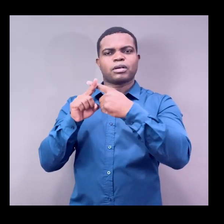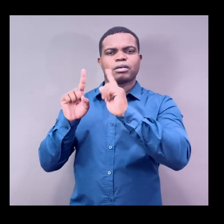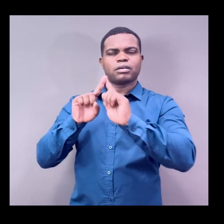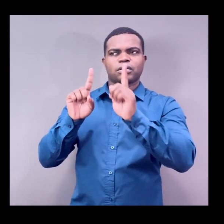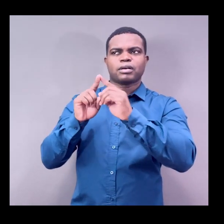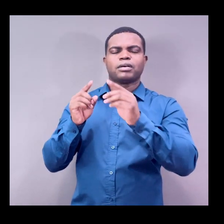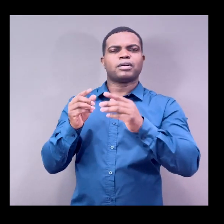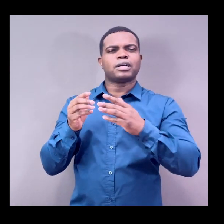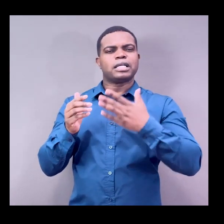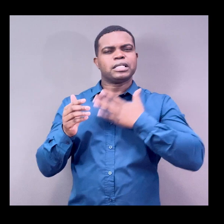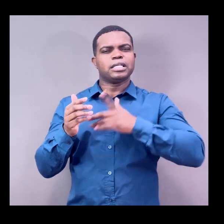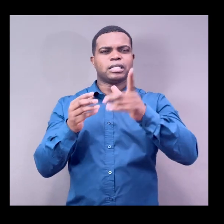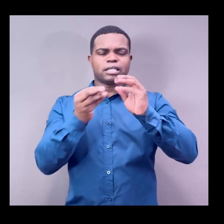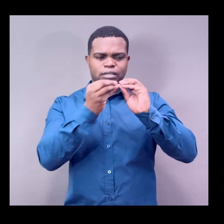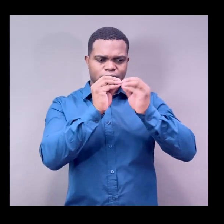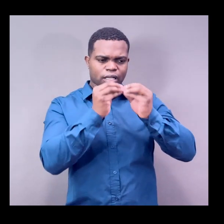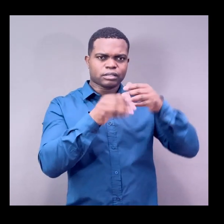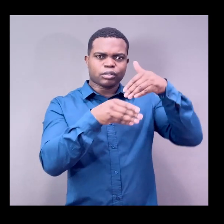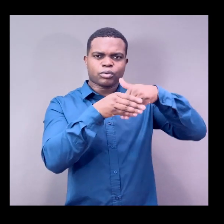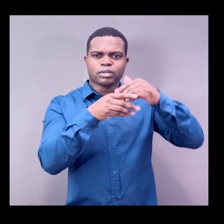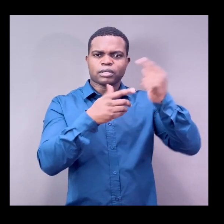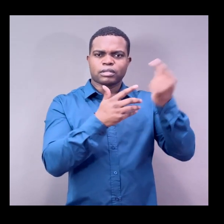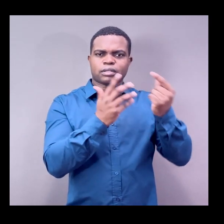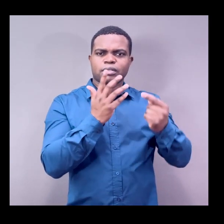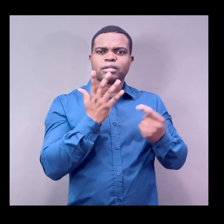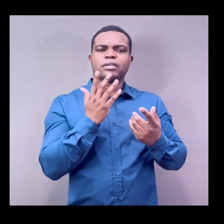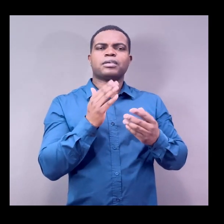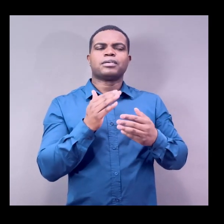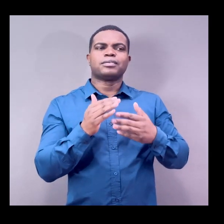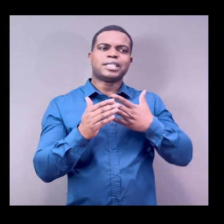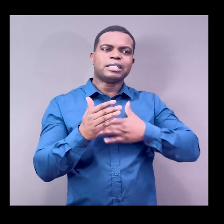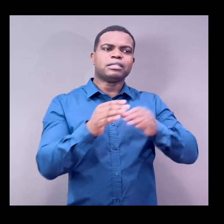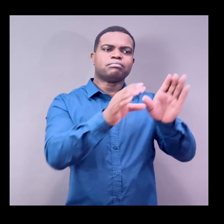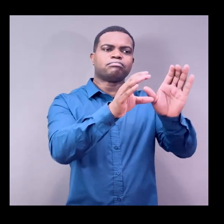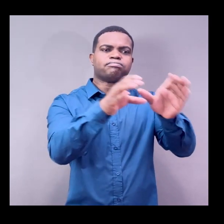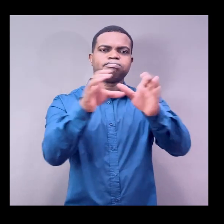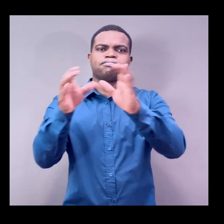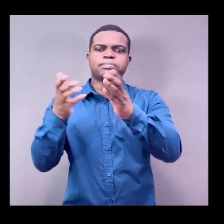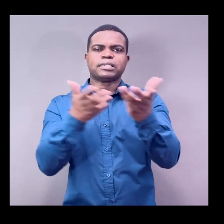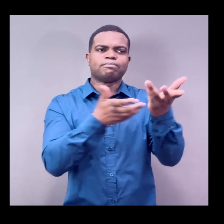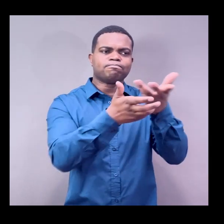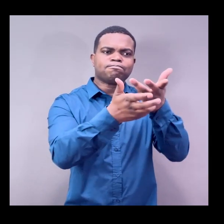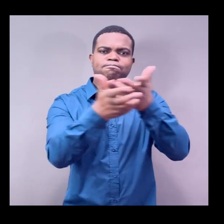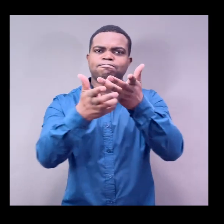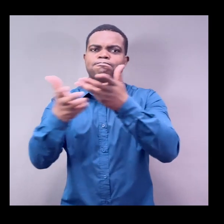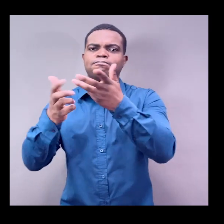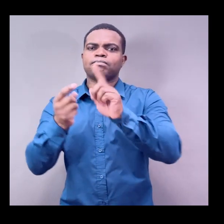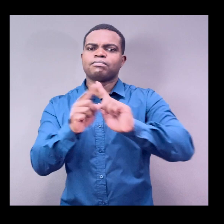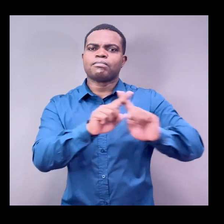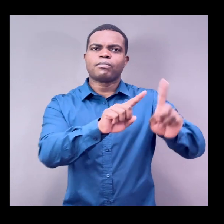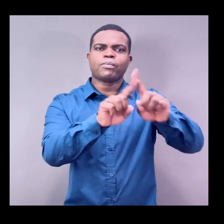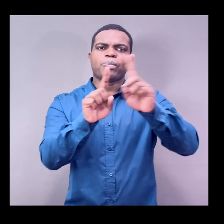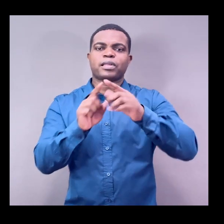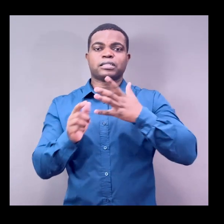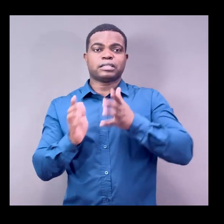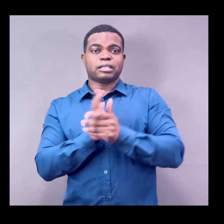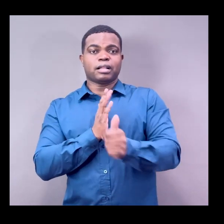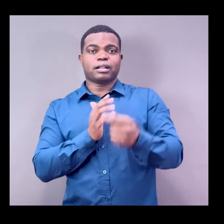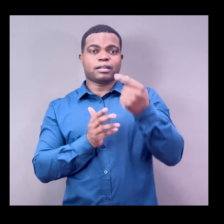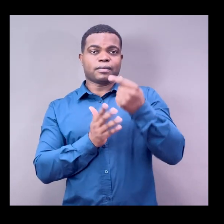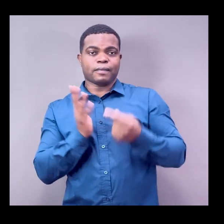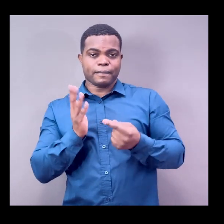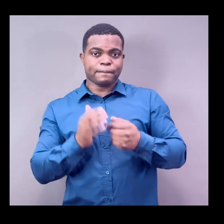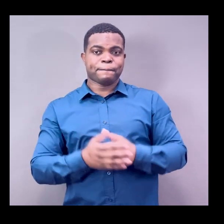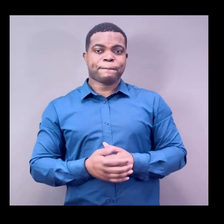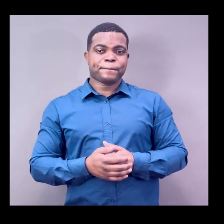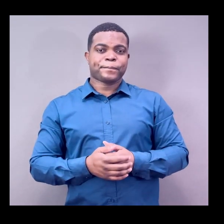to create content. Stakeholder engagement is also necessary. Is a skill that you